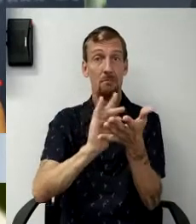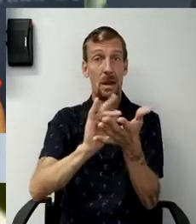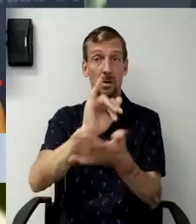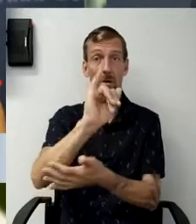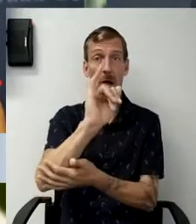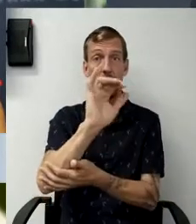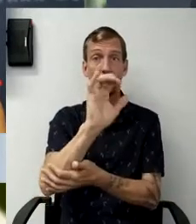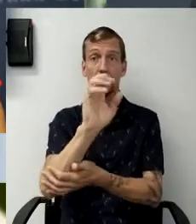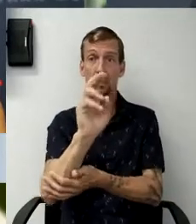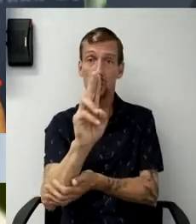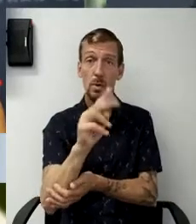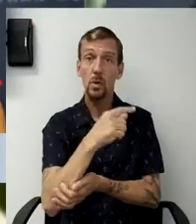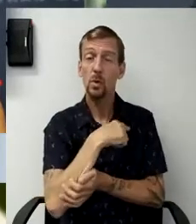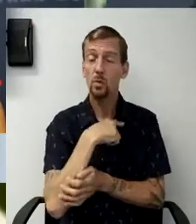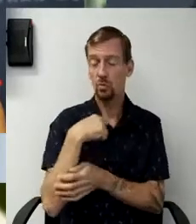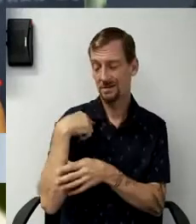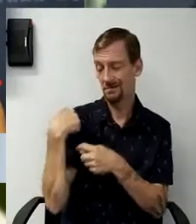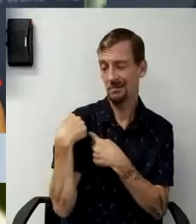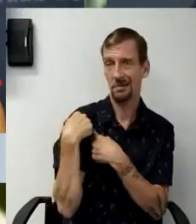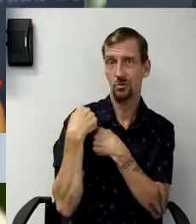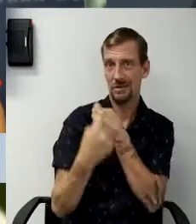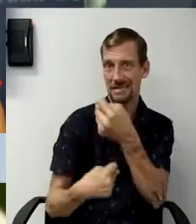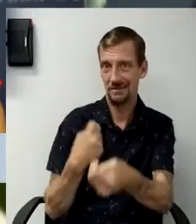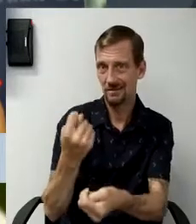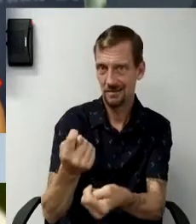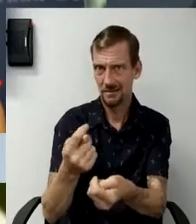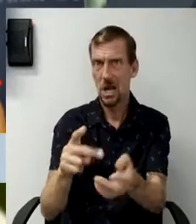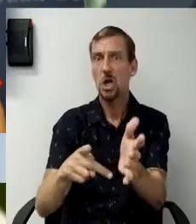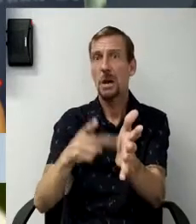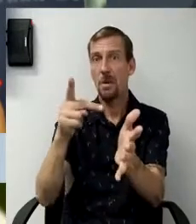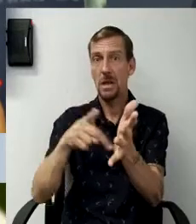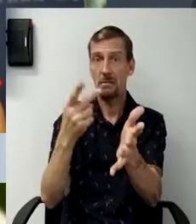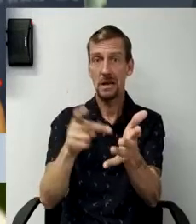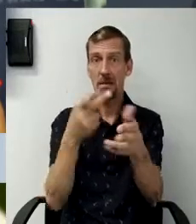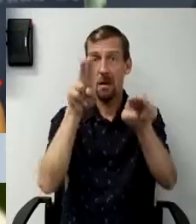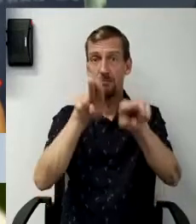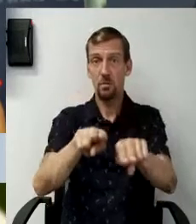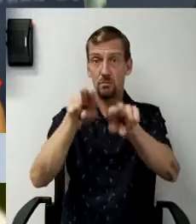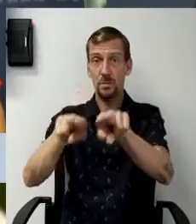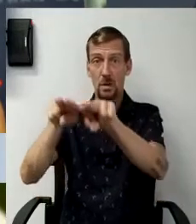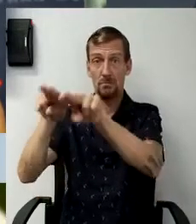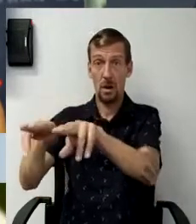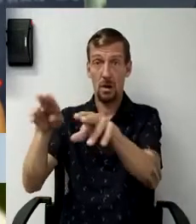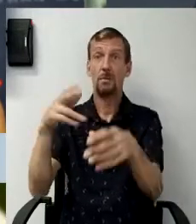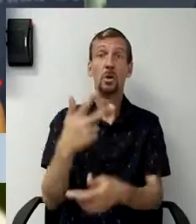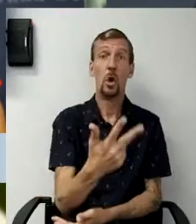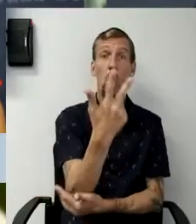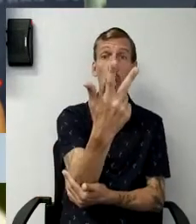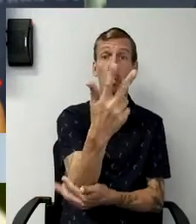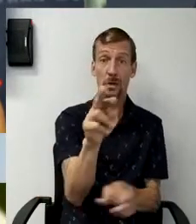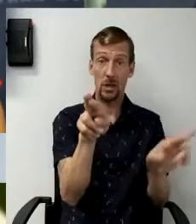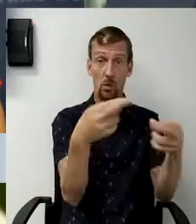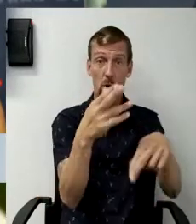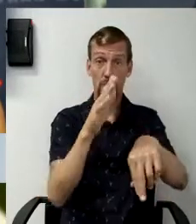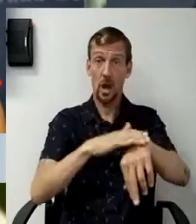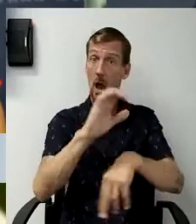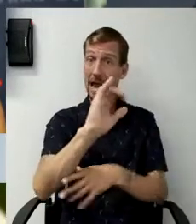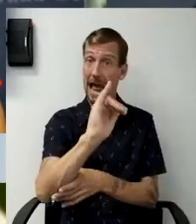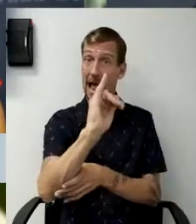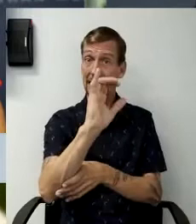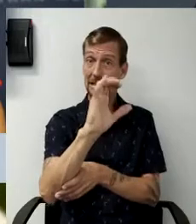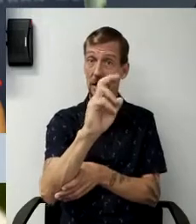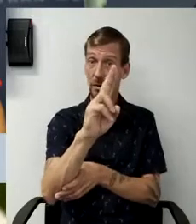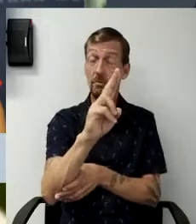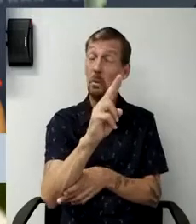ICU, we traditionally double up some rooms. So 3 rooms on the ICU, we